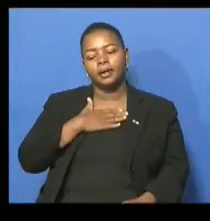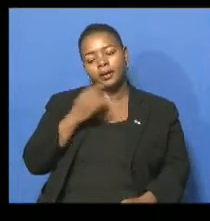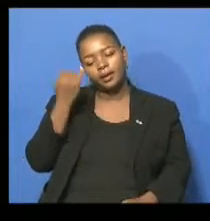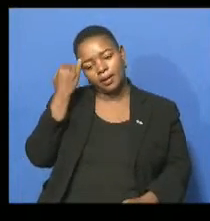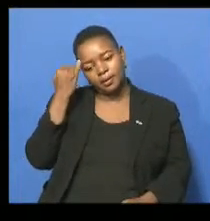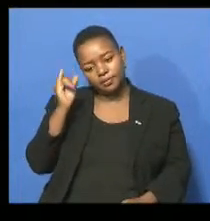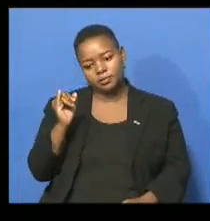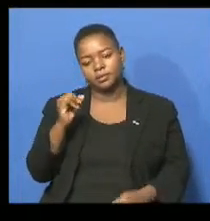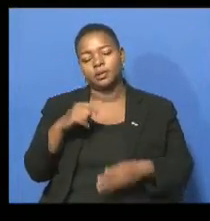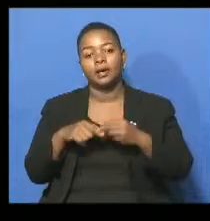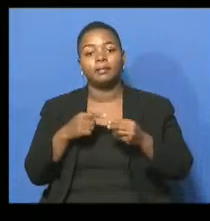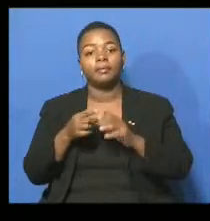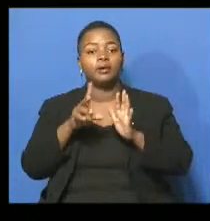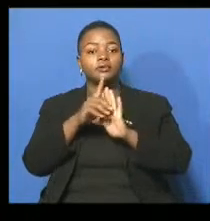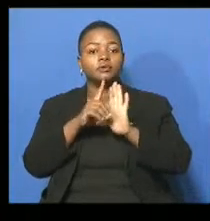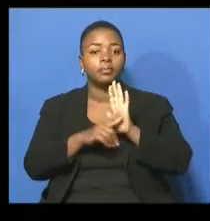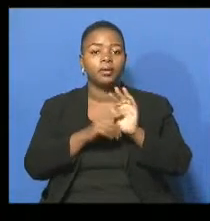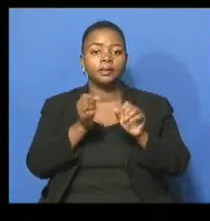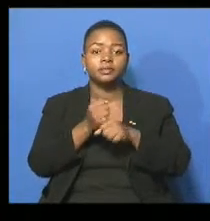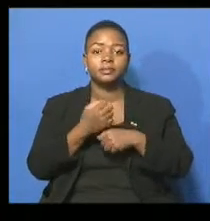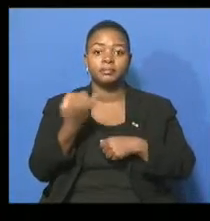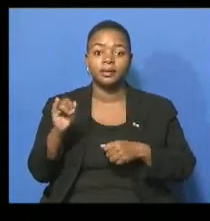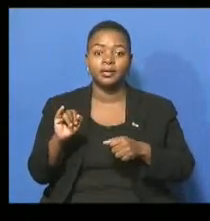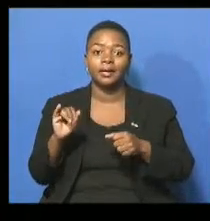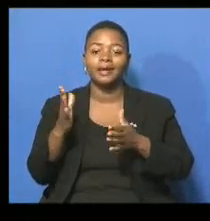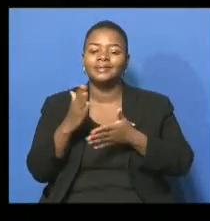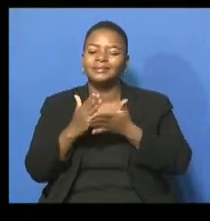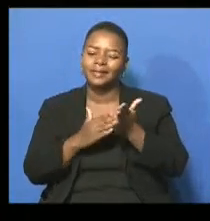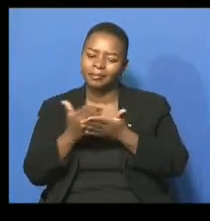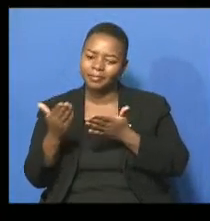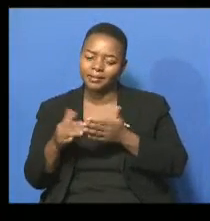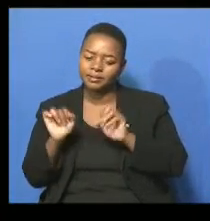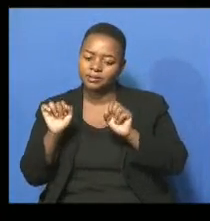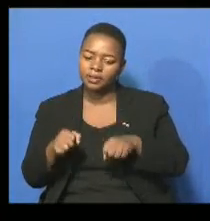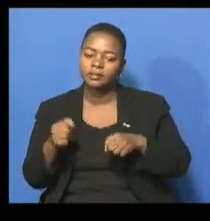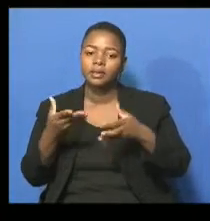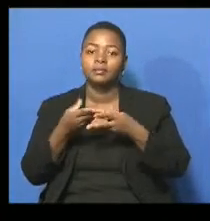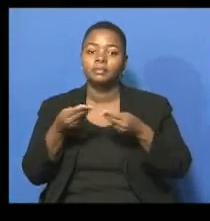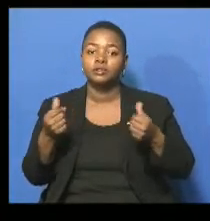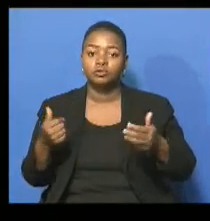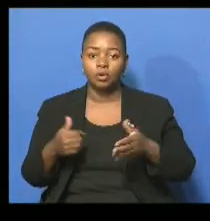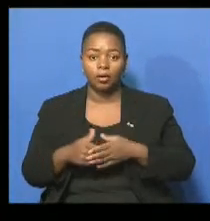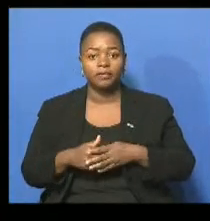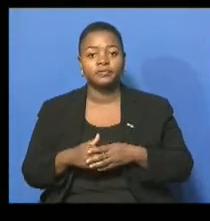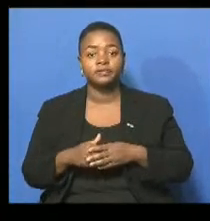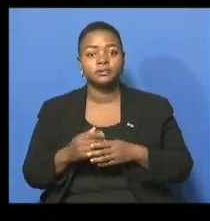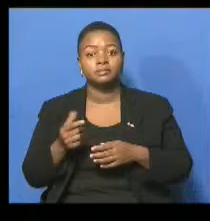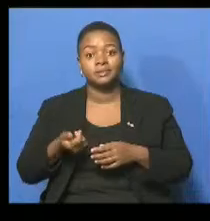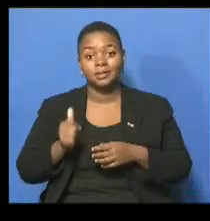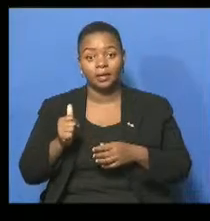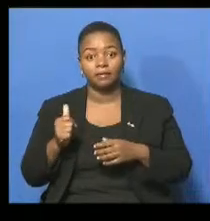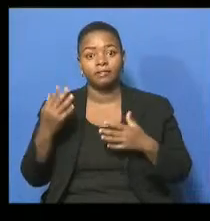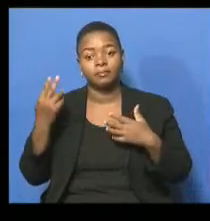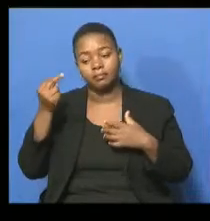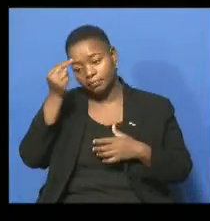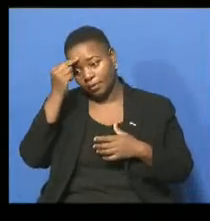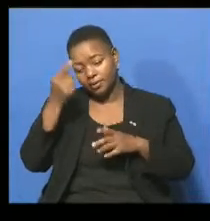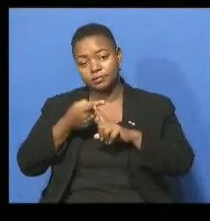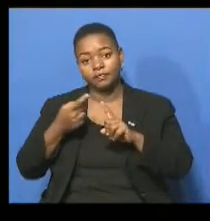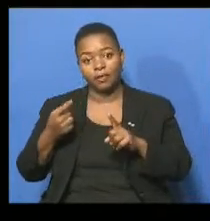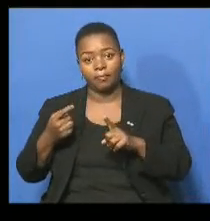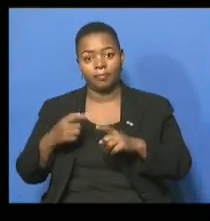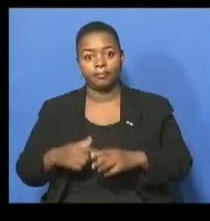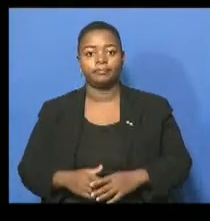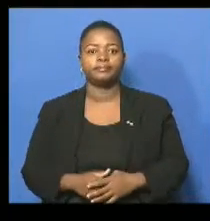of policy and things that are practical and is something that the police themselves can